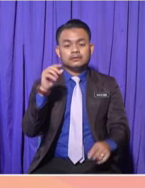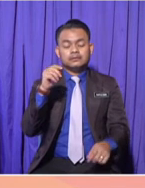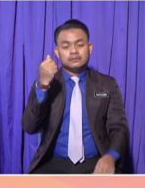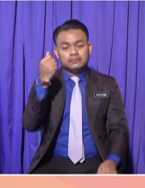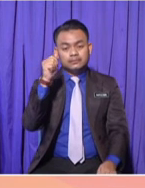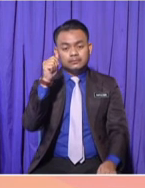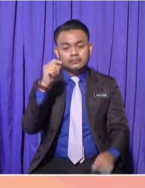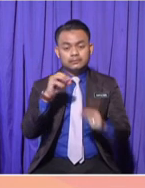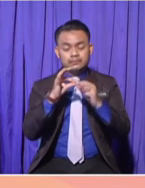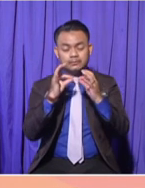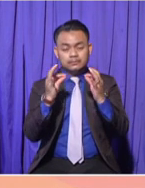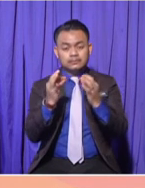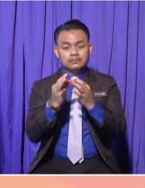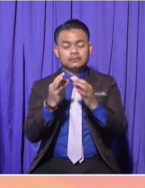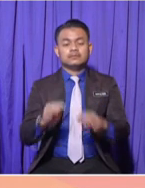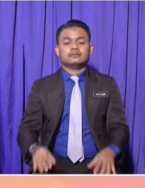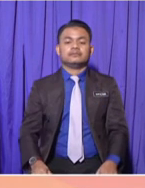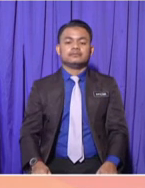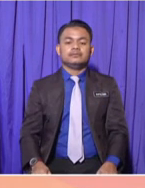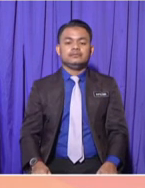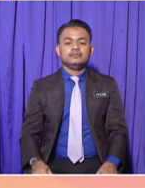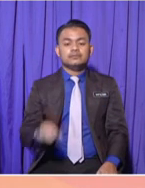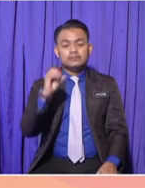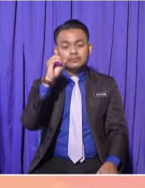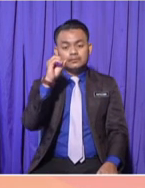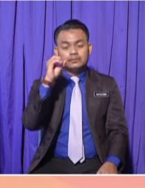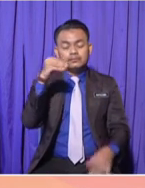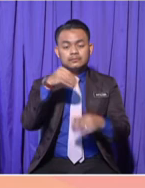place. So we name this number